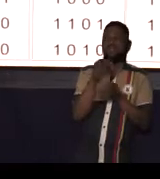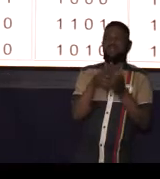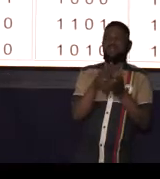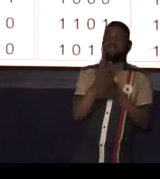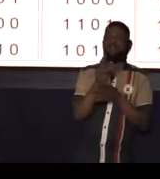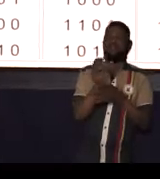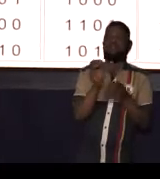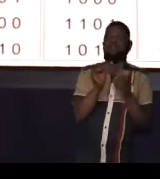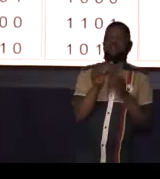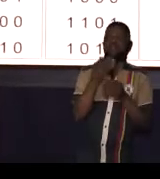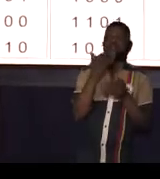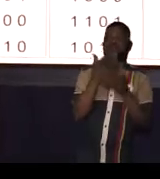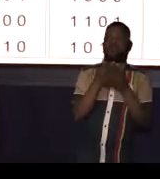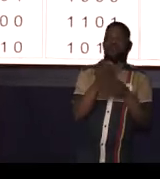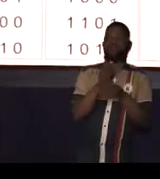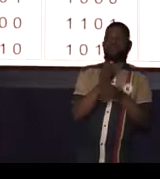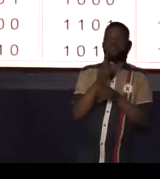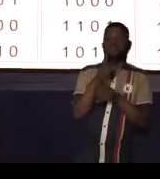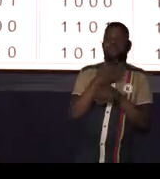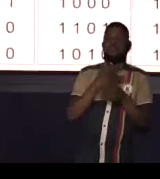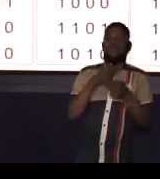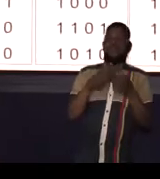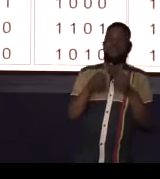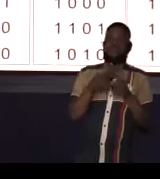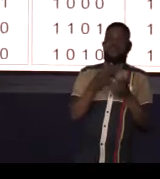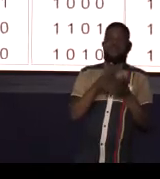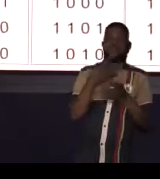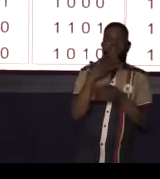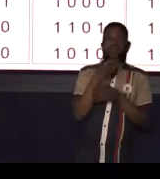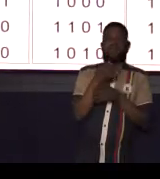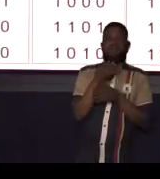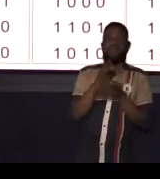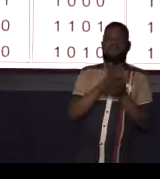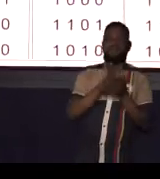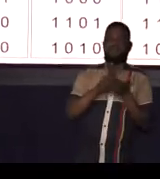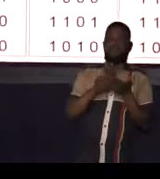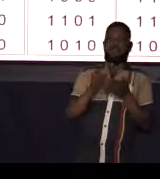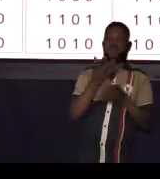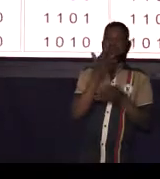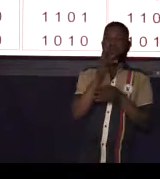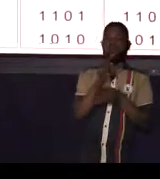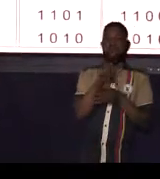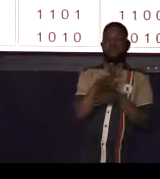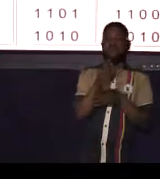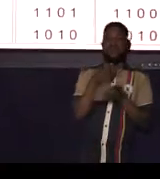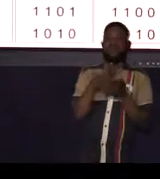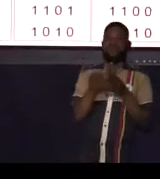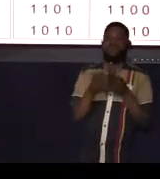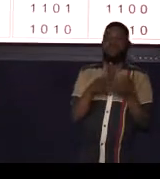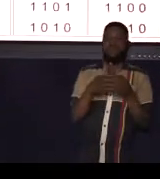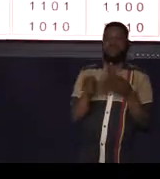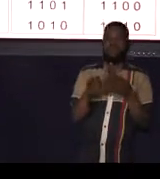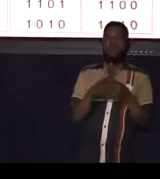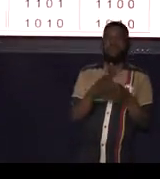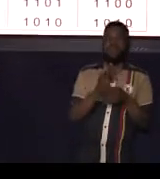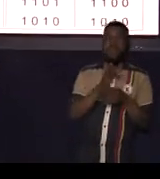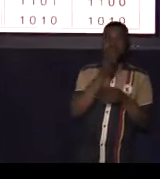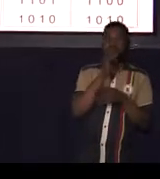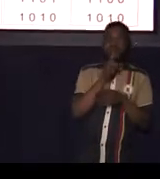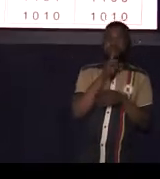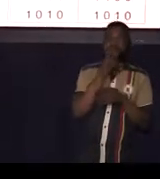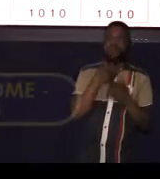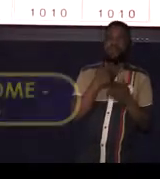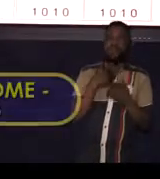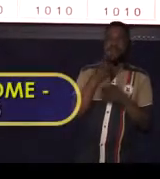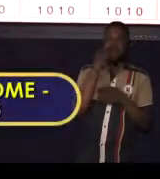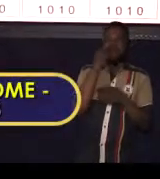moving. Did you select this one? Oh, good job you, my friend. Oh, it was pure luck, or you figured it out.